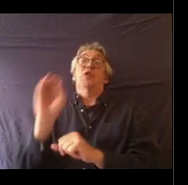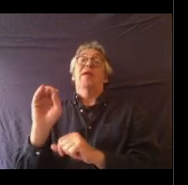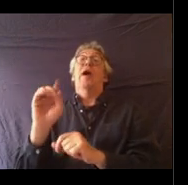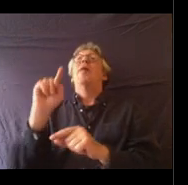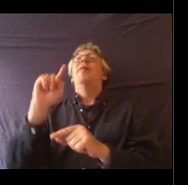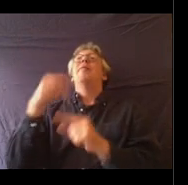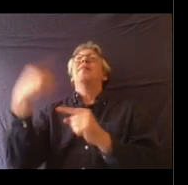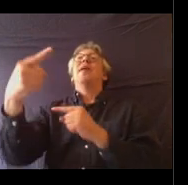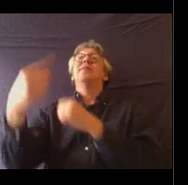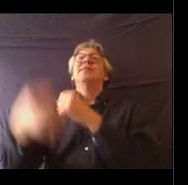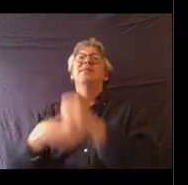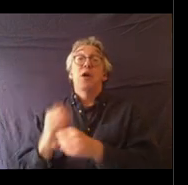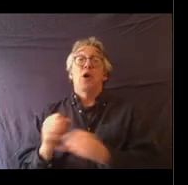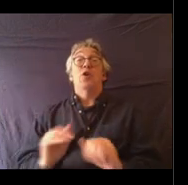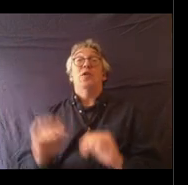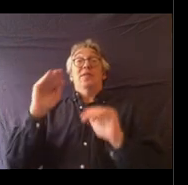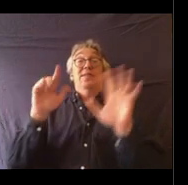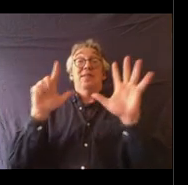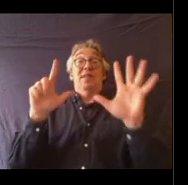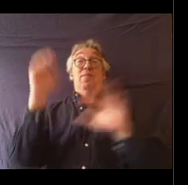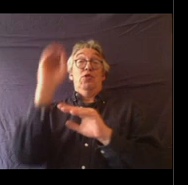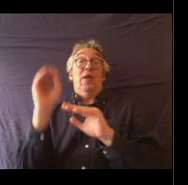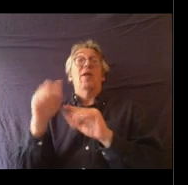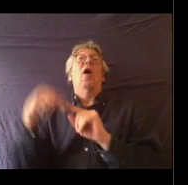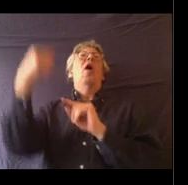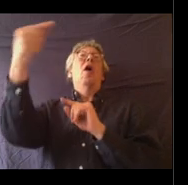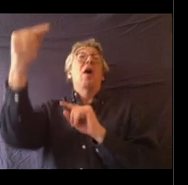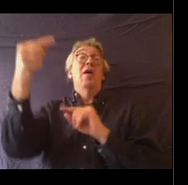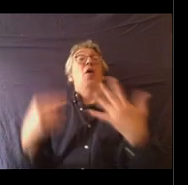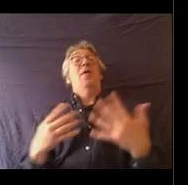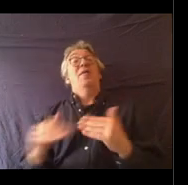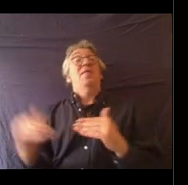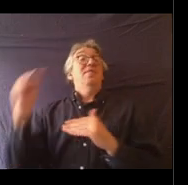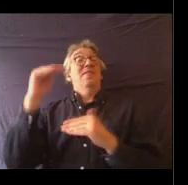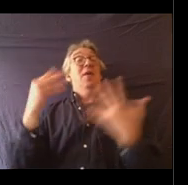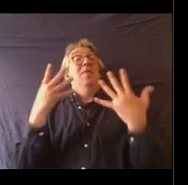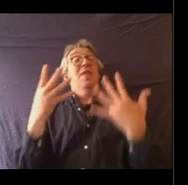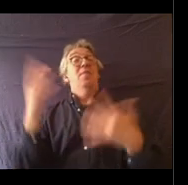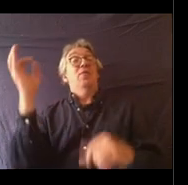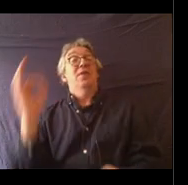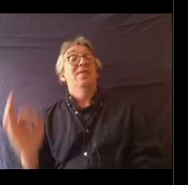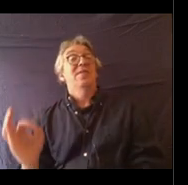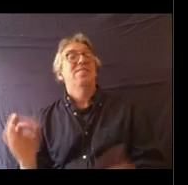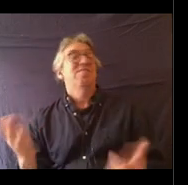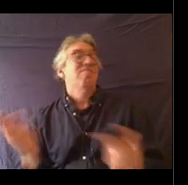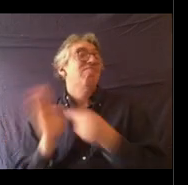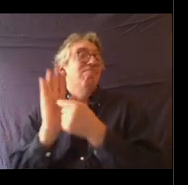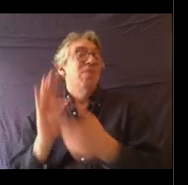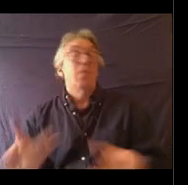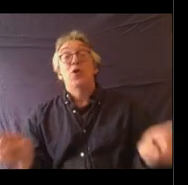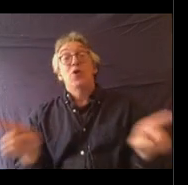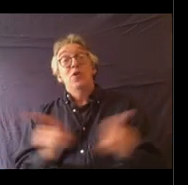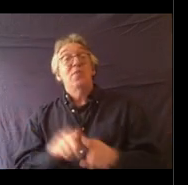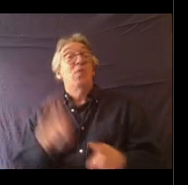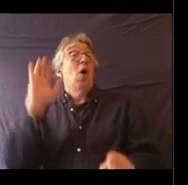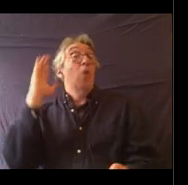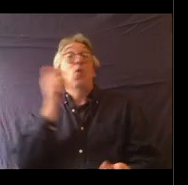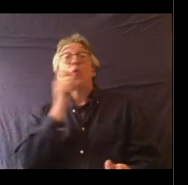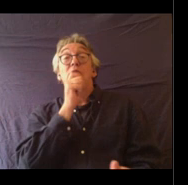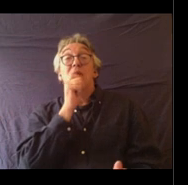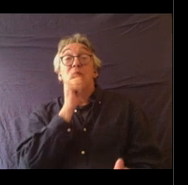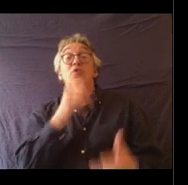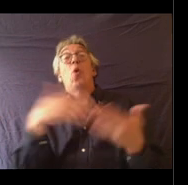the following one, 9%. And same approach for audio description or subtitles for the deaf